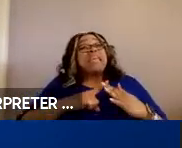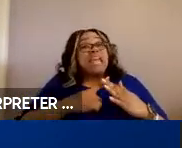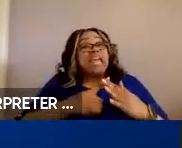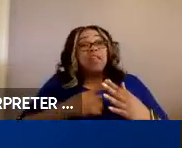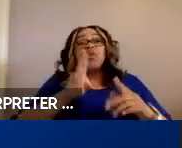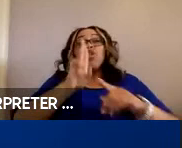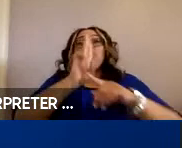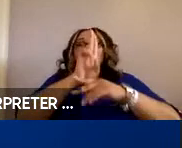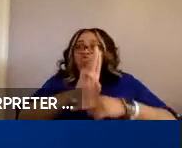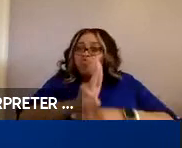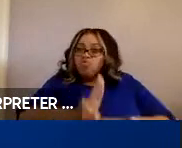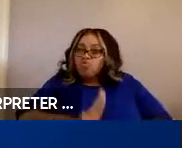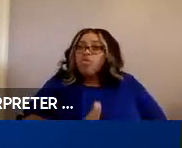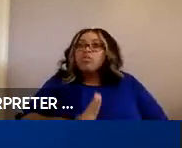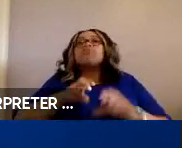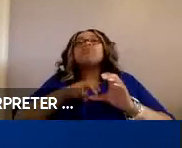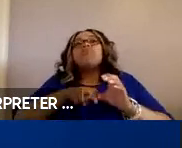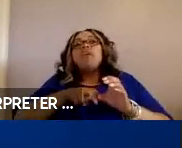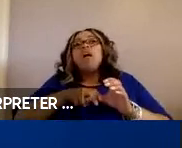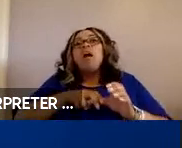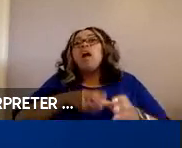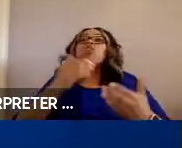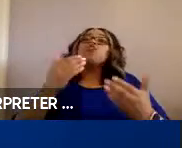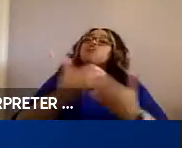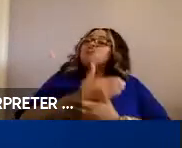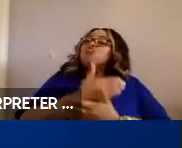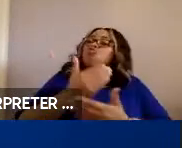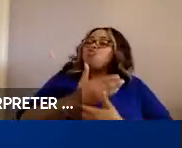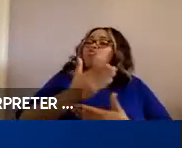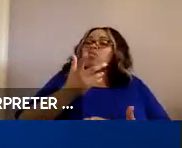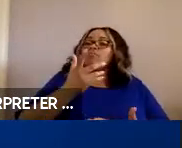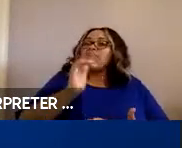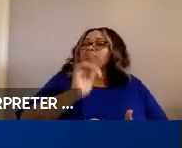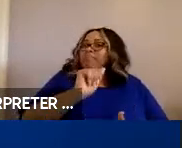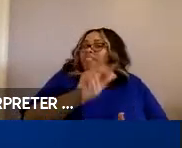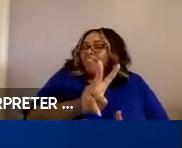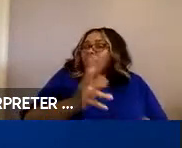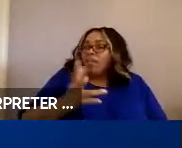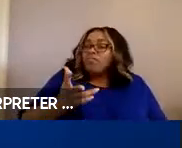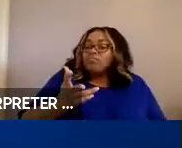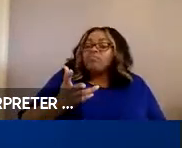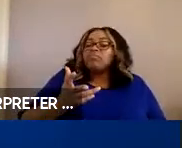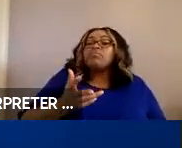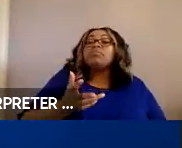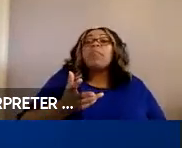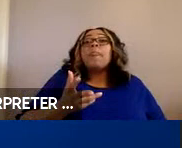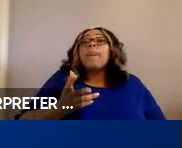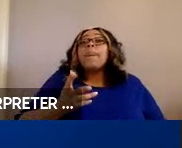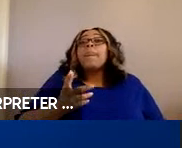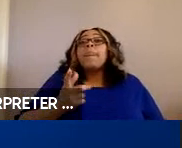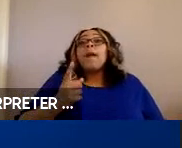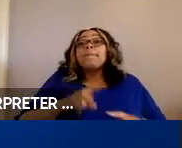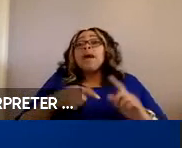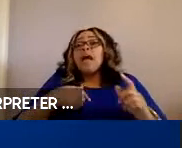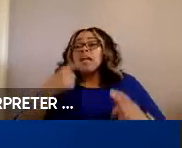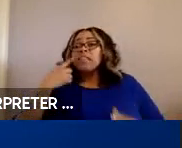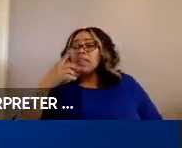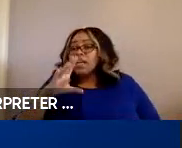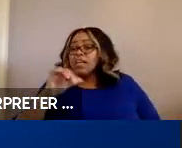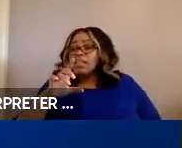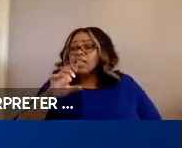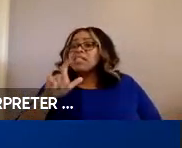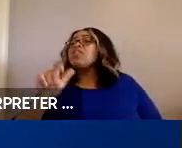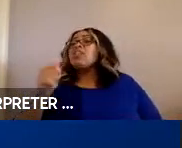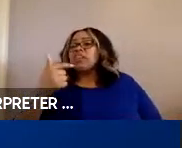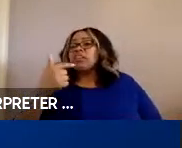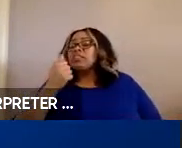getting used to riding, a new mode, such as an autonomous vehicle. But I mean, I think Cecilia communicated this. I mean,